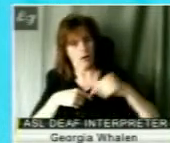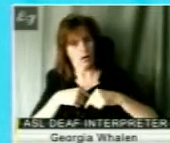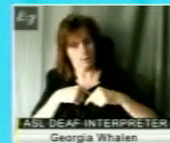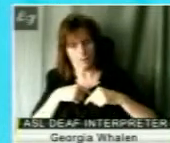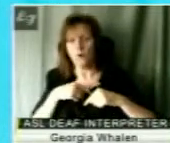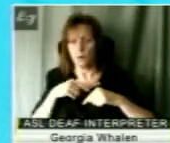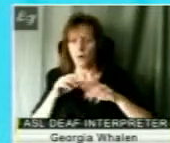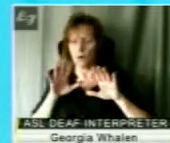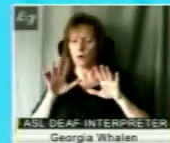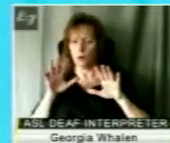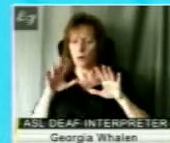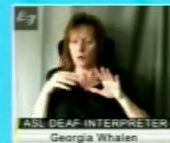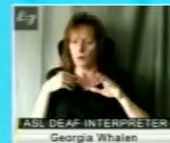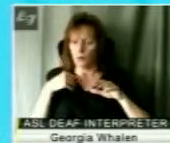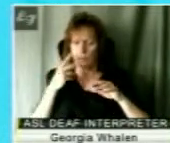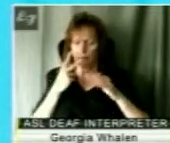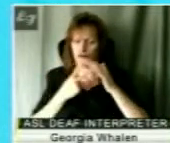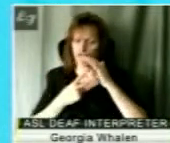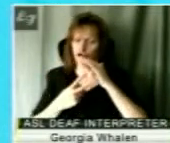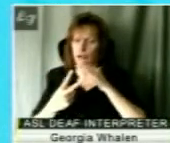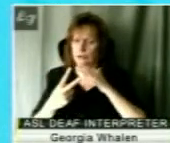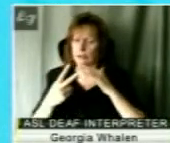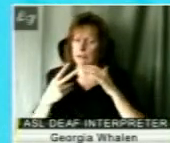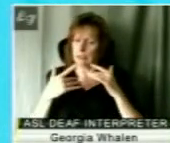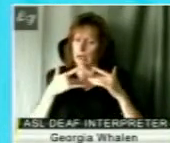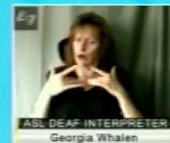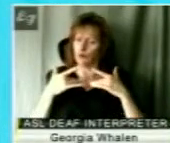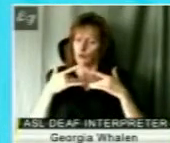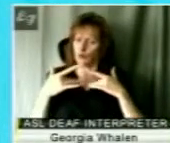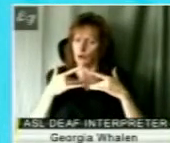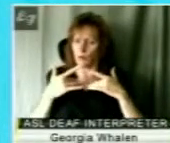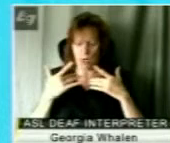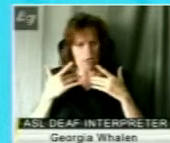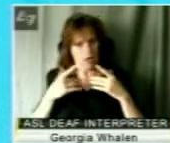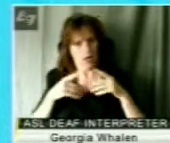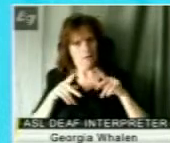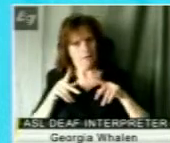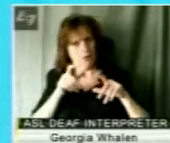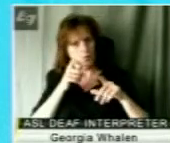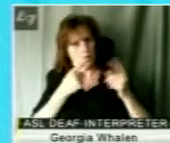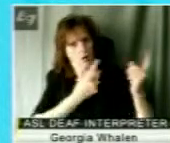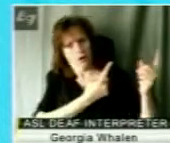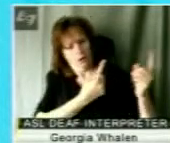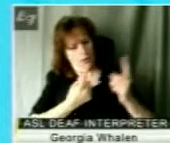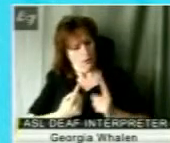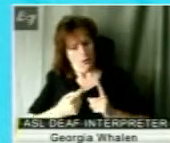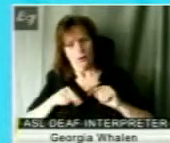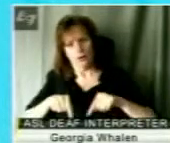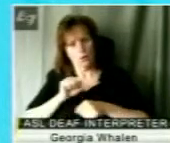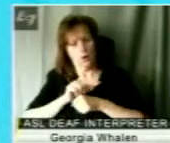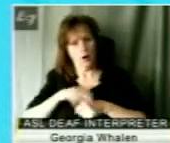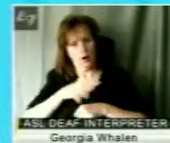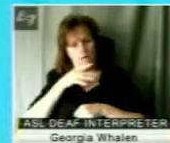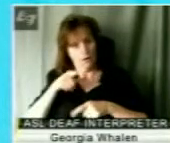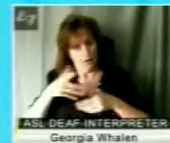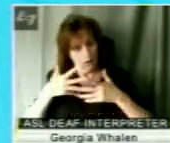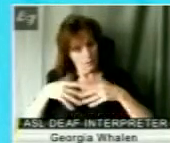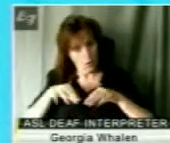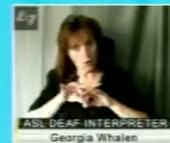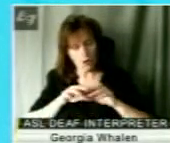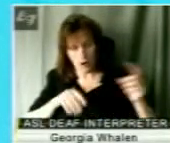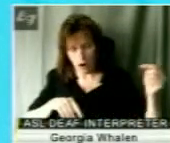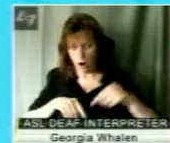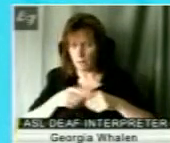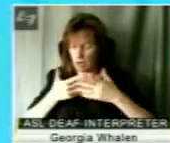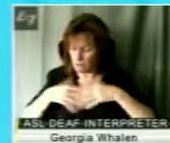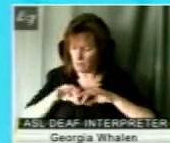have ongoing, you know, immigration into our community with these very essential workers. I mean, this is very much a